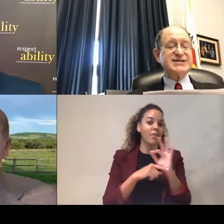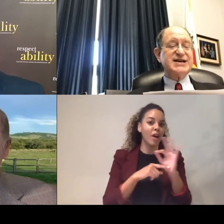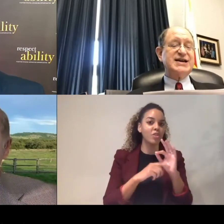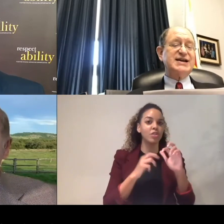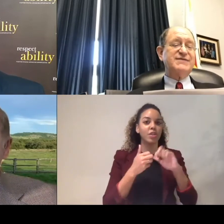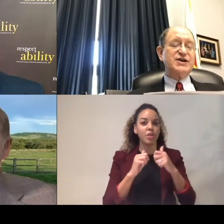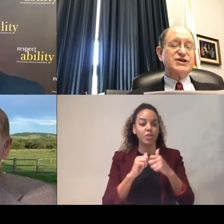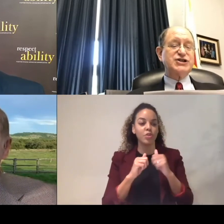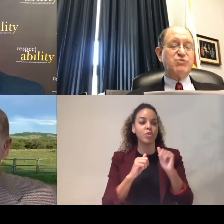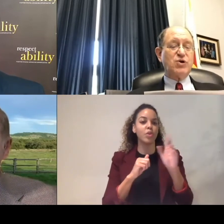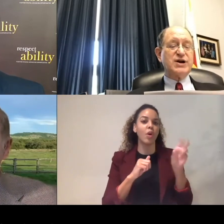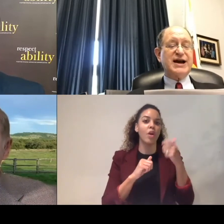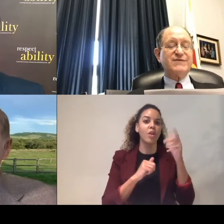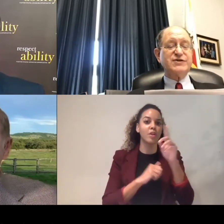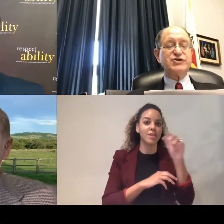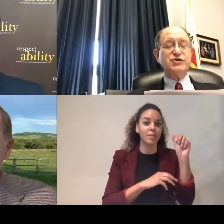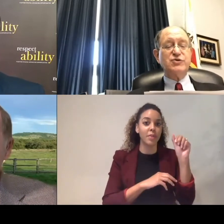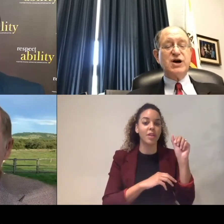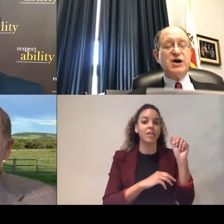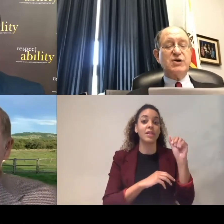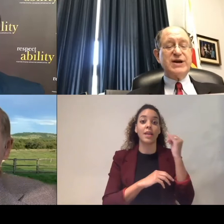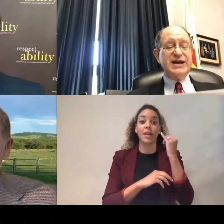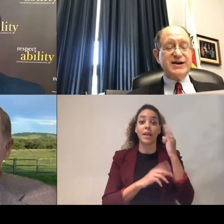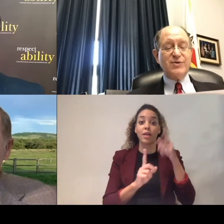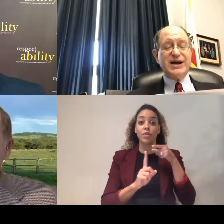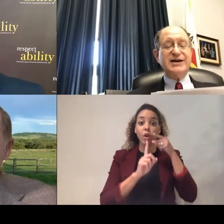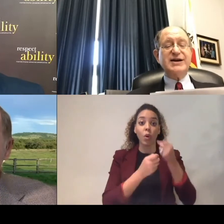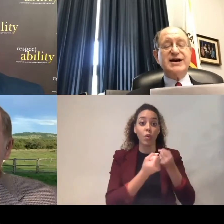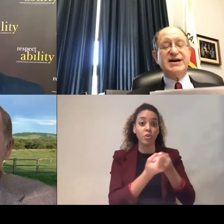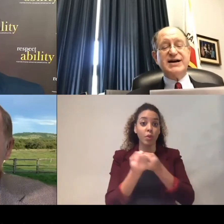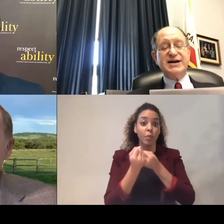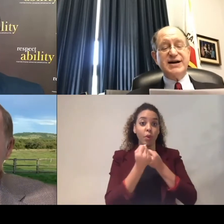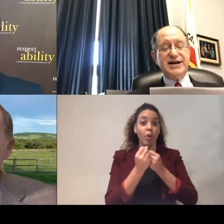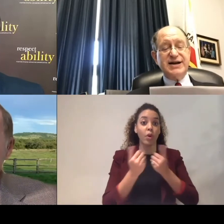disabilities. If you're going to support efforts to reintegrate